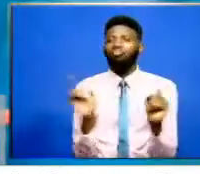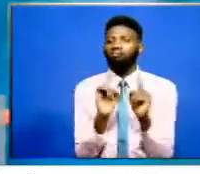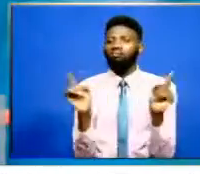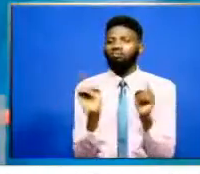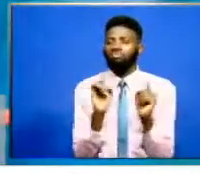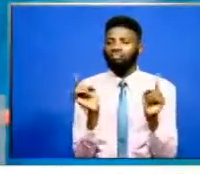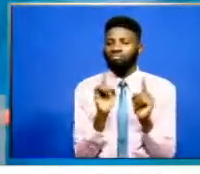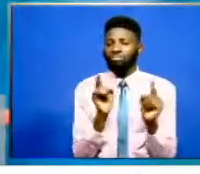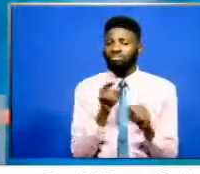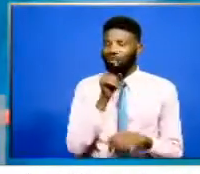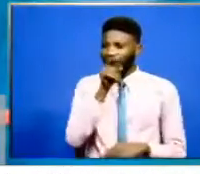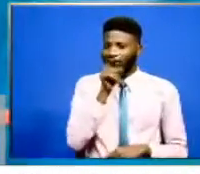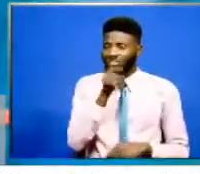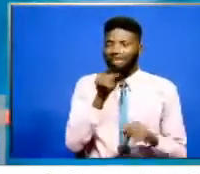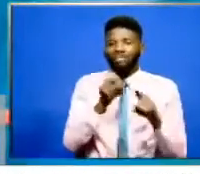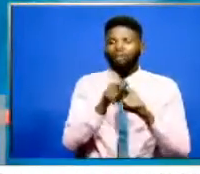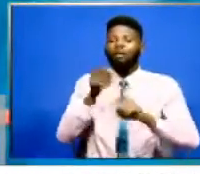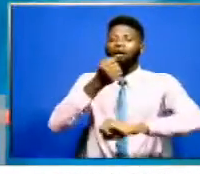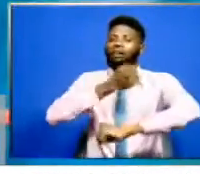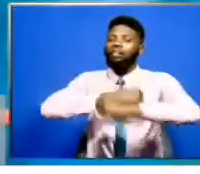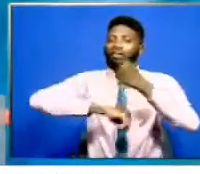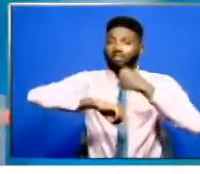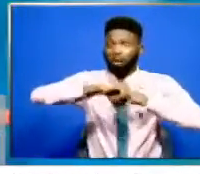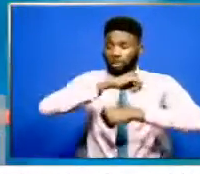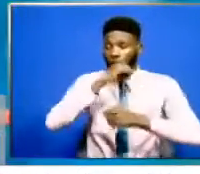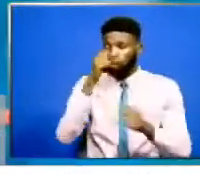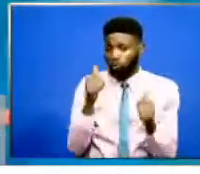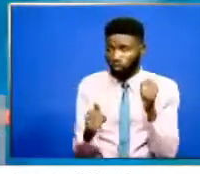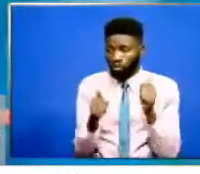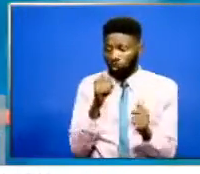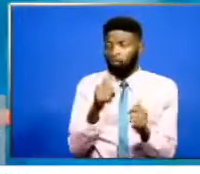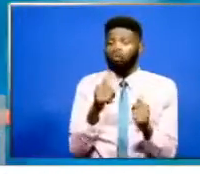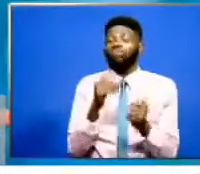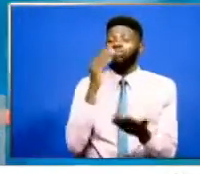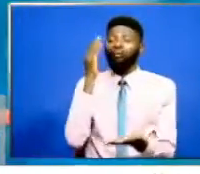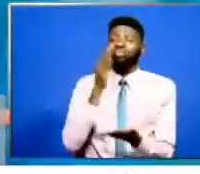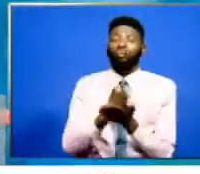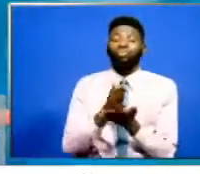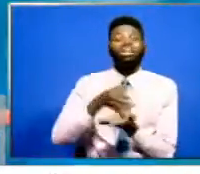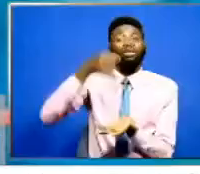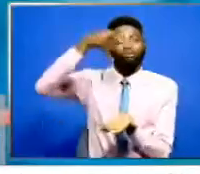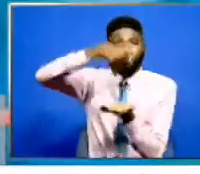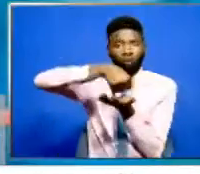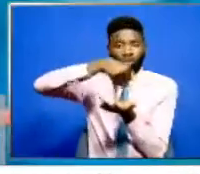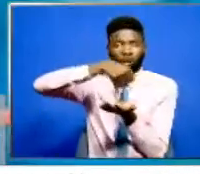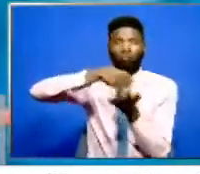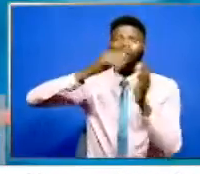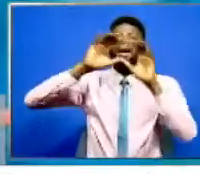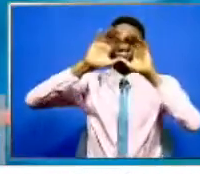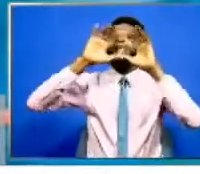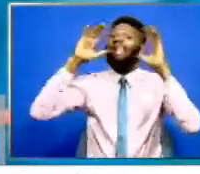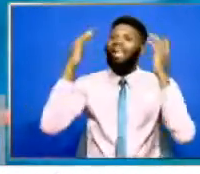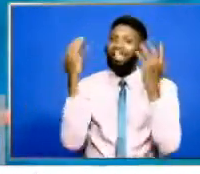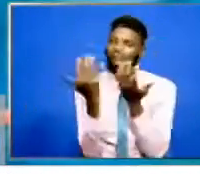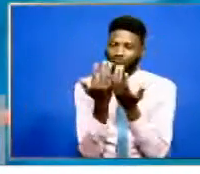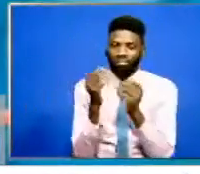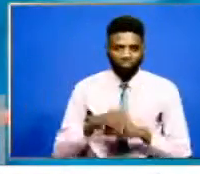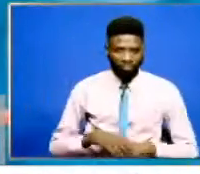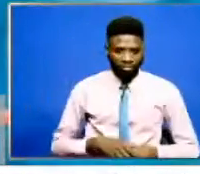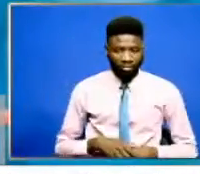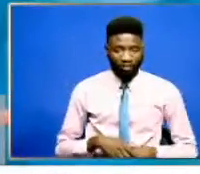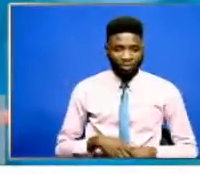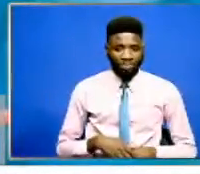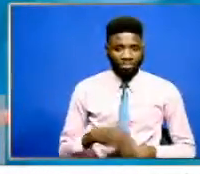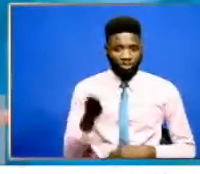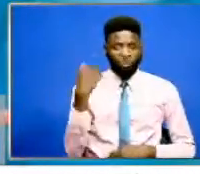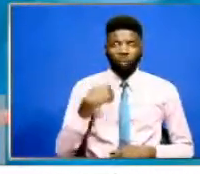really an event that really involves the whole world. And as I mentioned, it is a